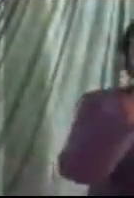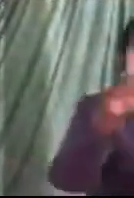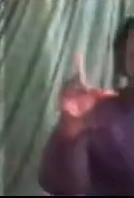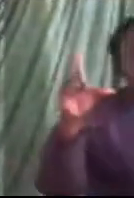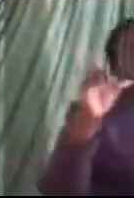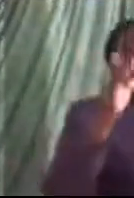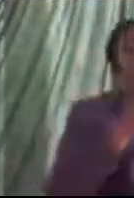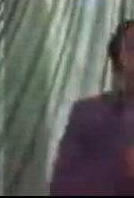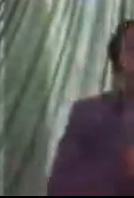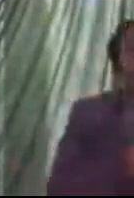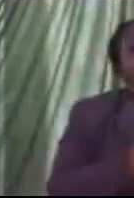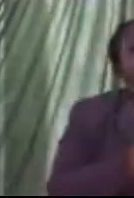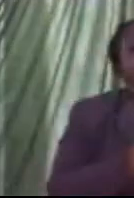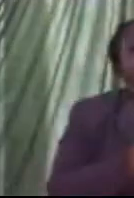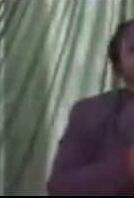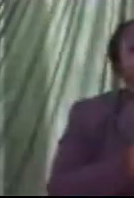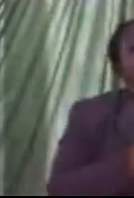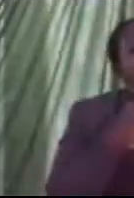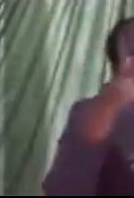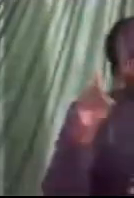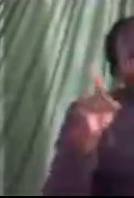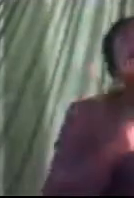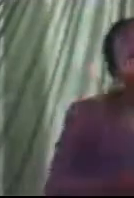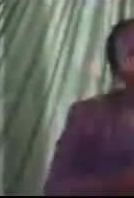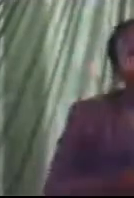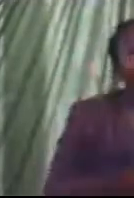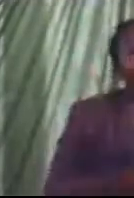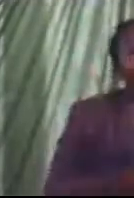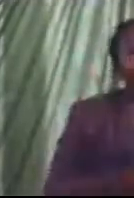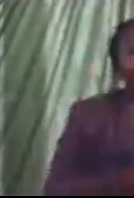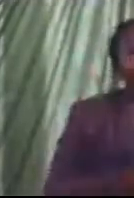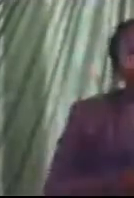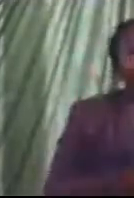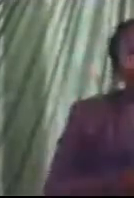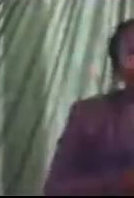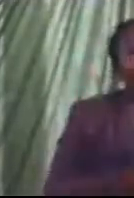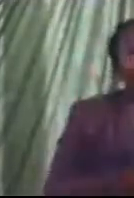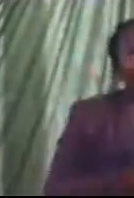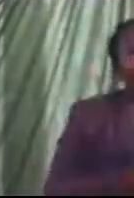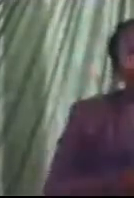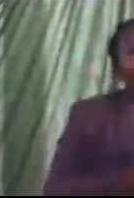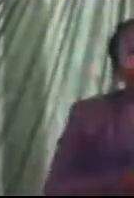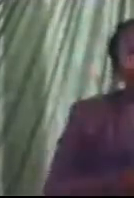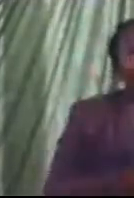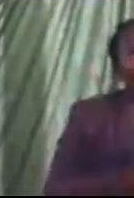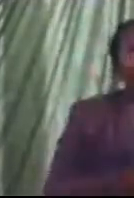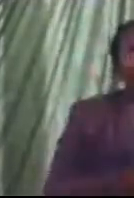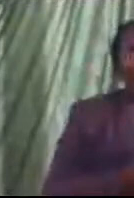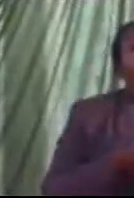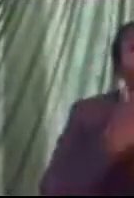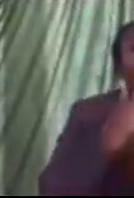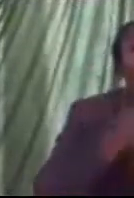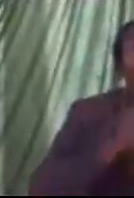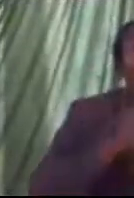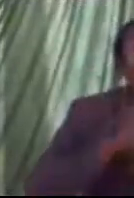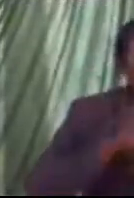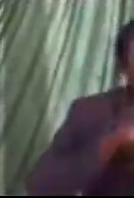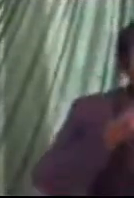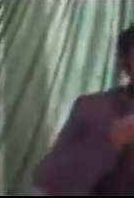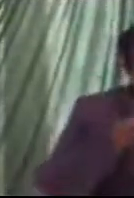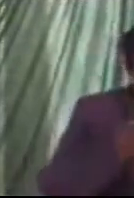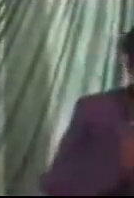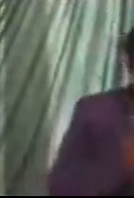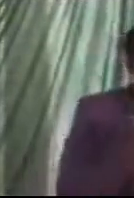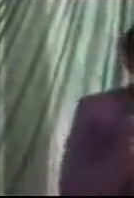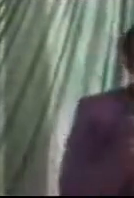Yeah, possibly. Possibly. Yes, I'm waiting for the question. No. I want us to lay the factual basis, because it's a long time.